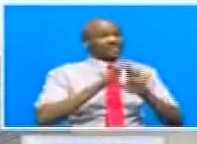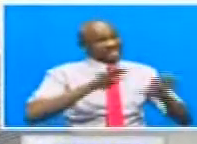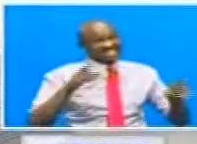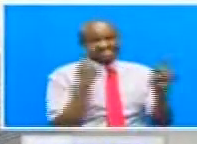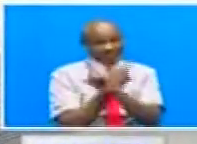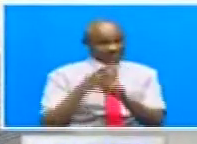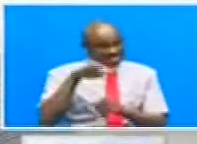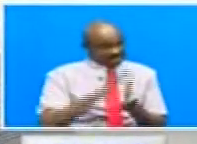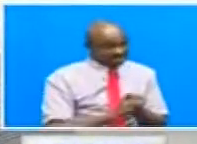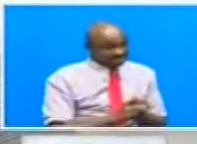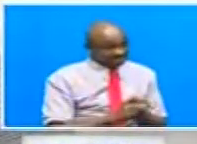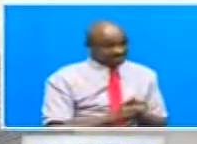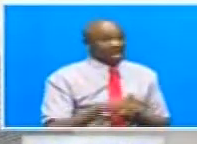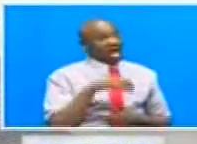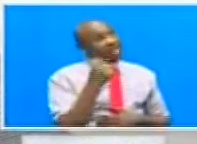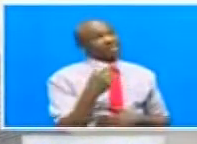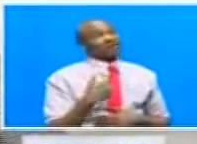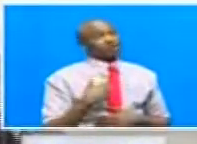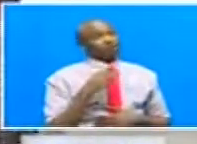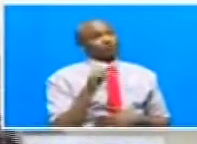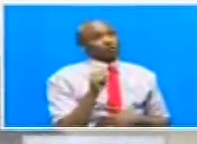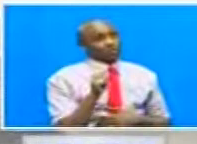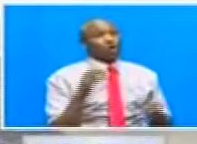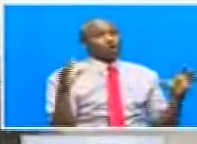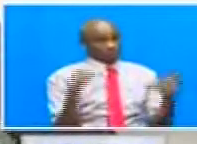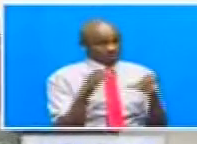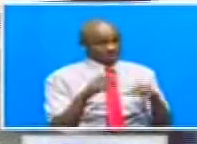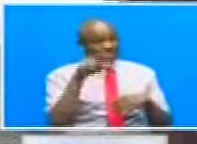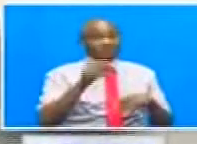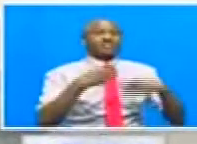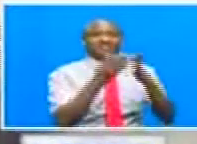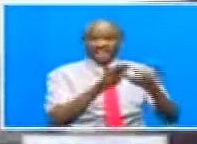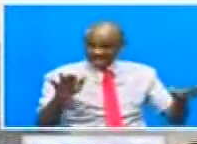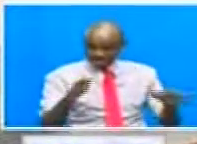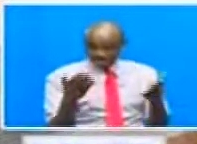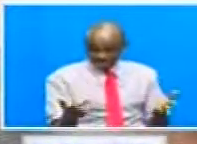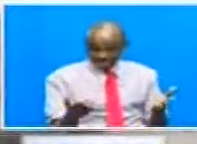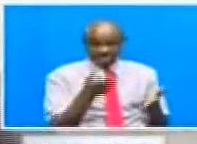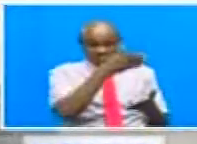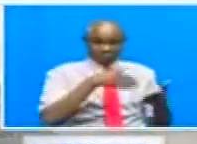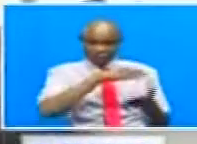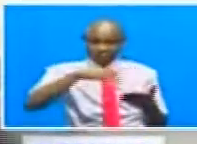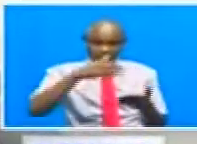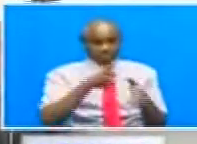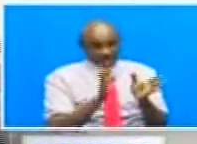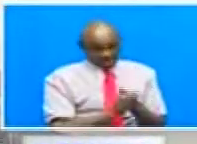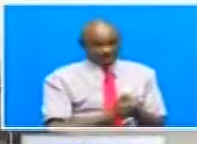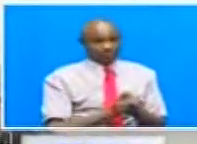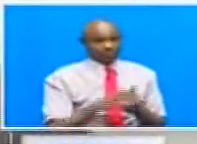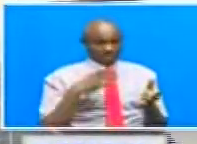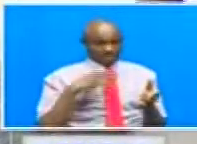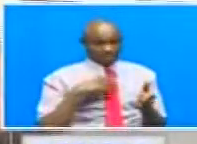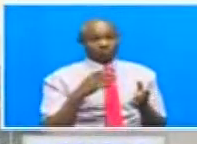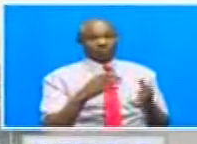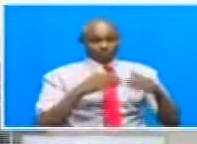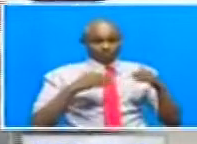country. And others are as a result of the communities donating land in an adjudication setting. Everybody moving a little bit